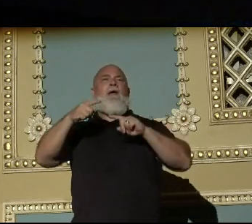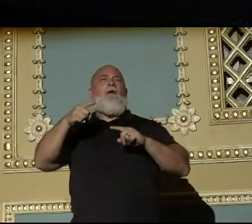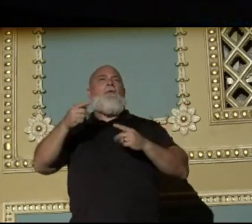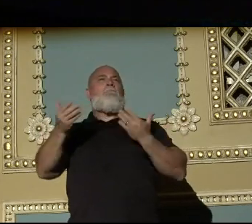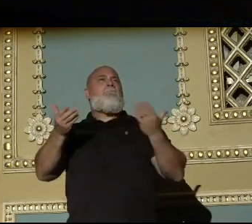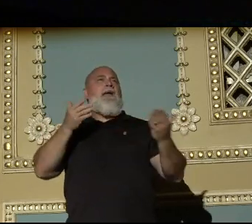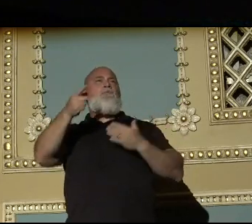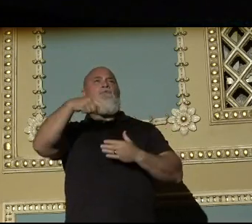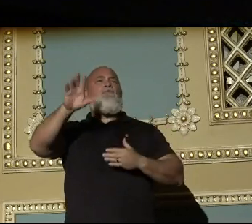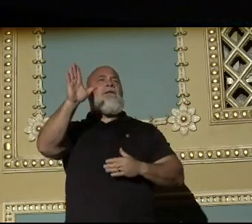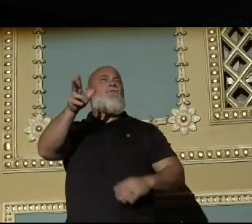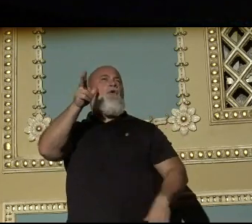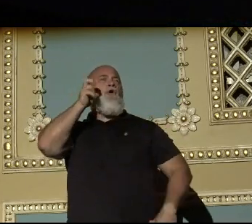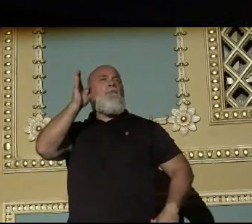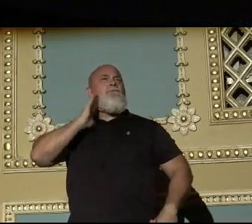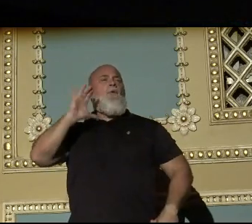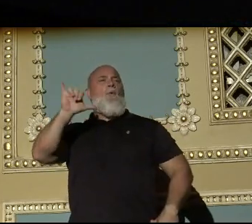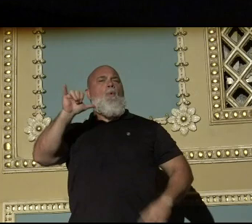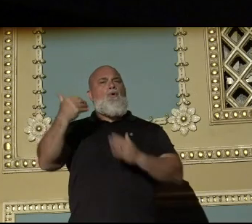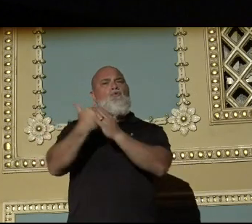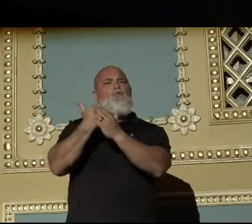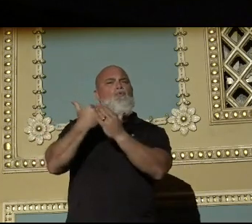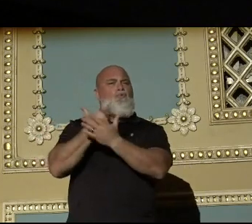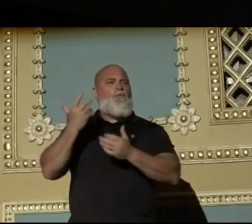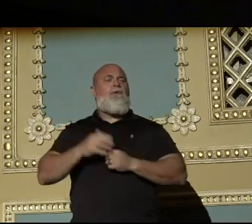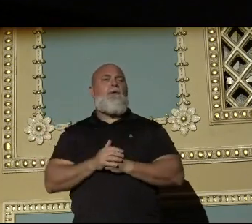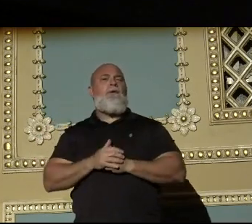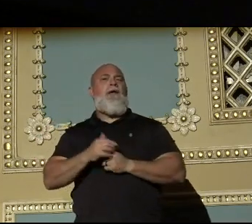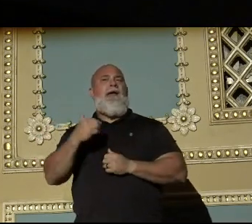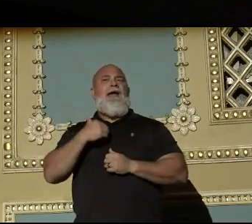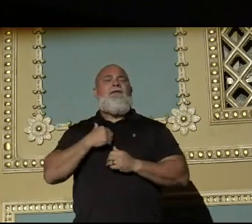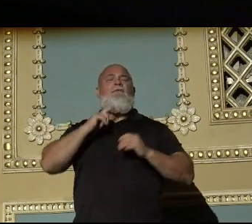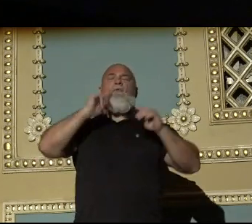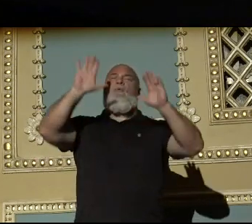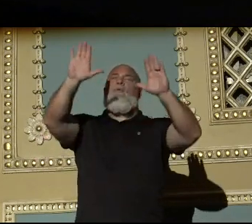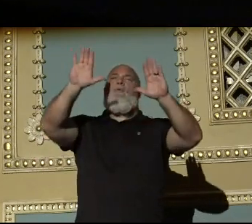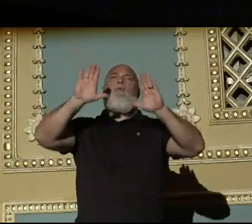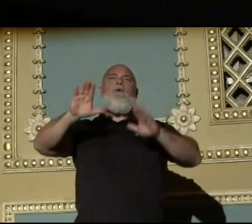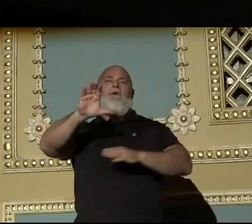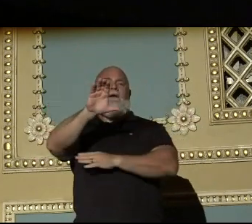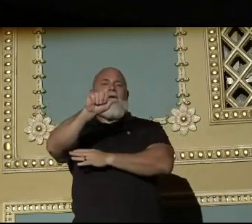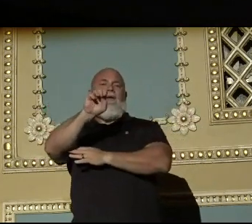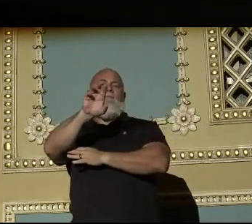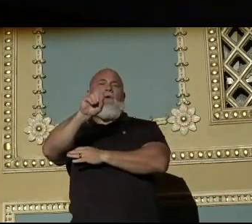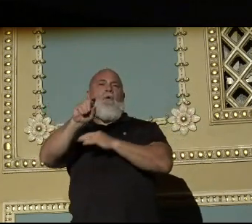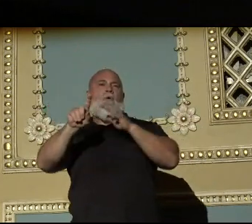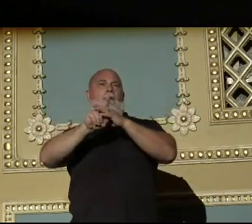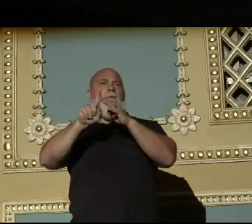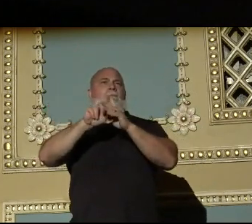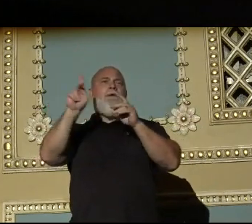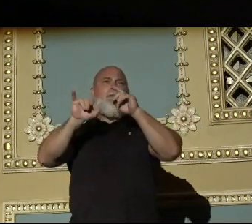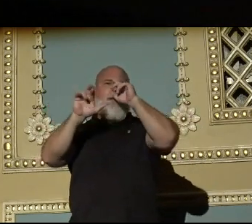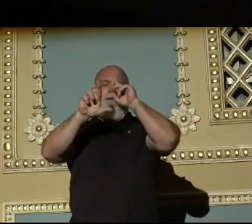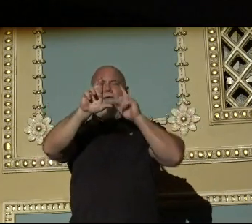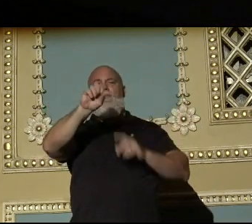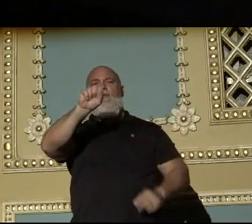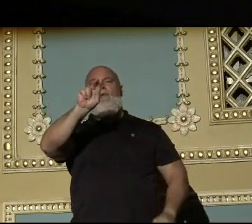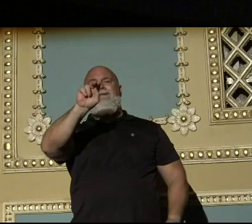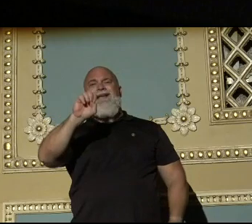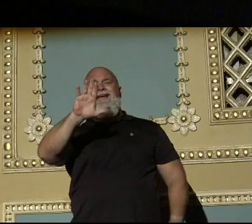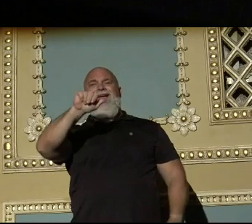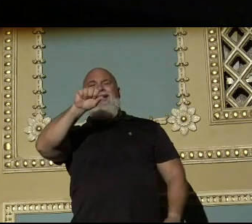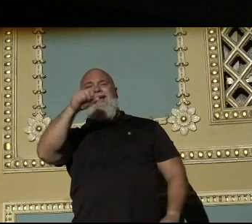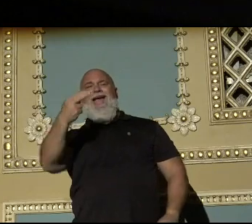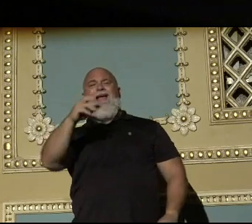that perhaps you haven't heard before. We have some wonderful cameo appearances by people like Roseanne